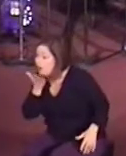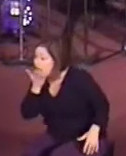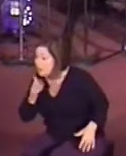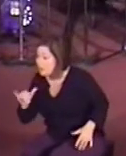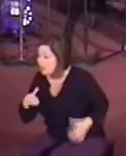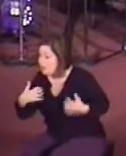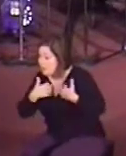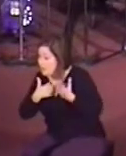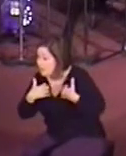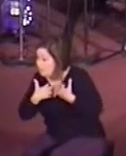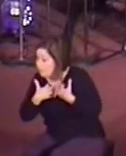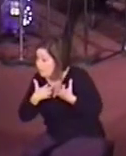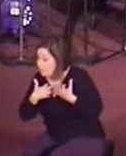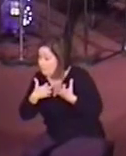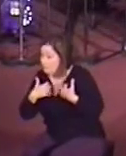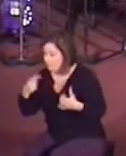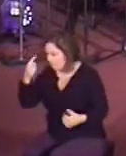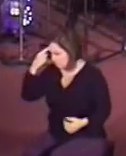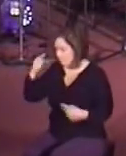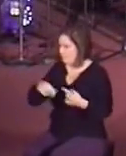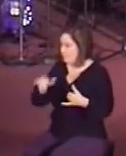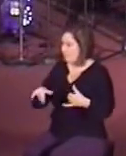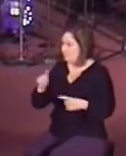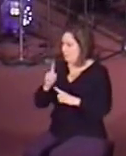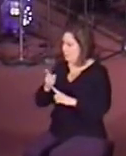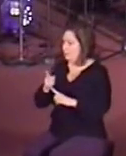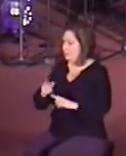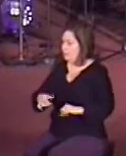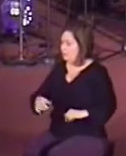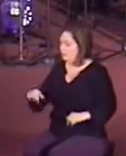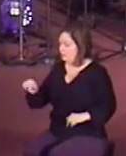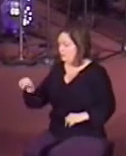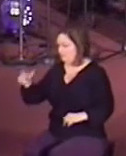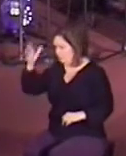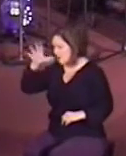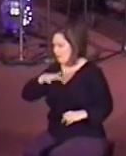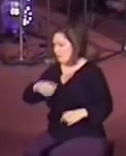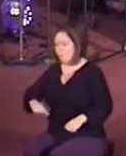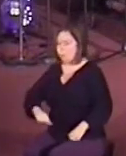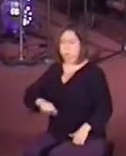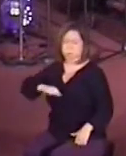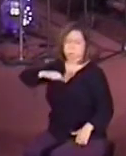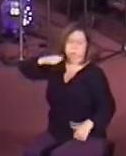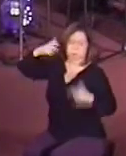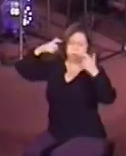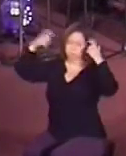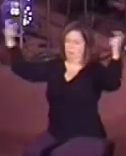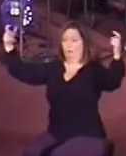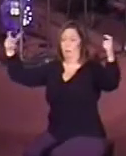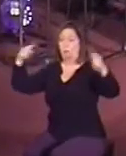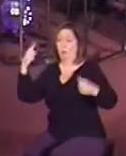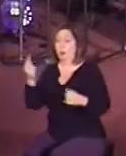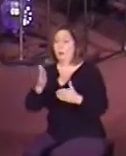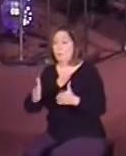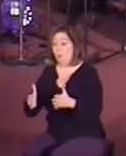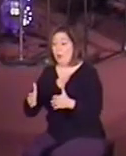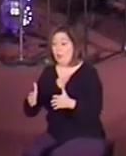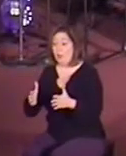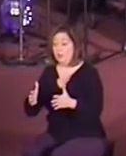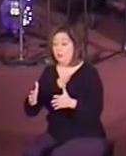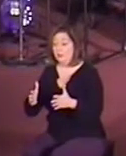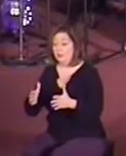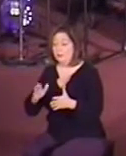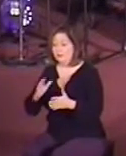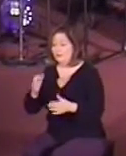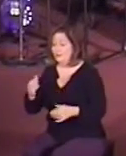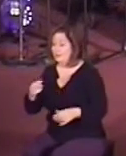like a beast. I mean, think about that for a moment. This man was so prideful that the only way to get him to admit he